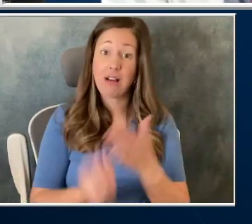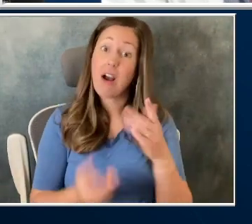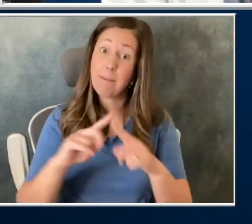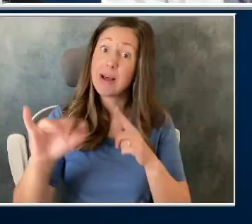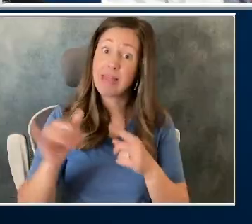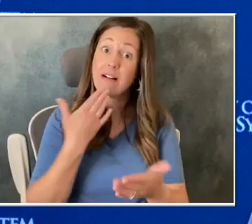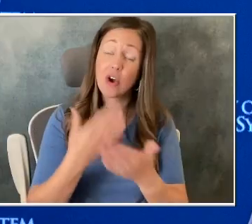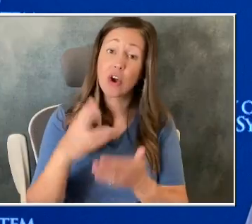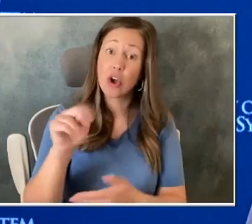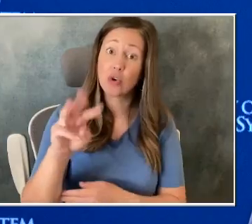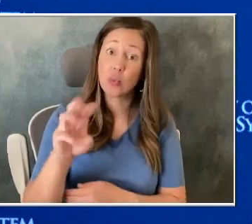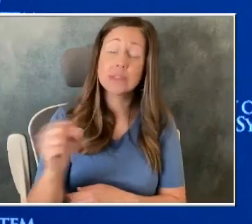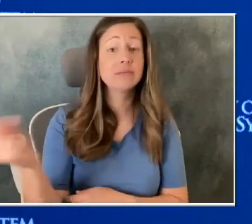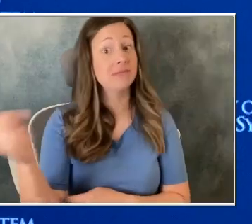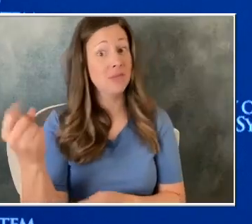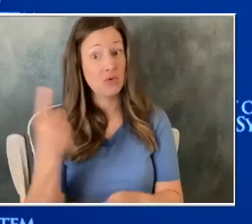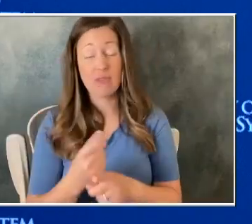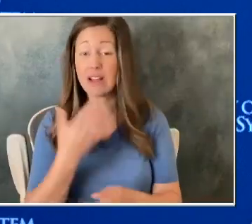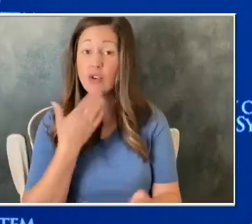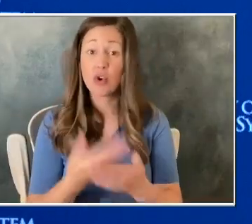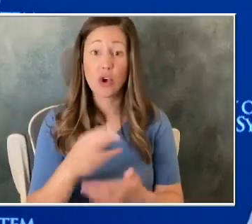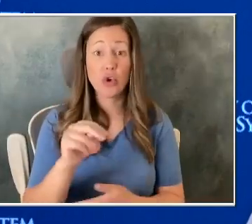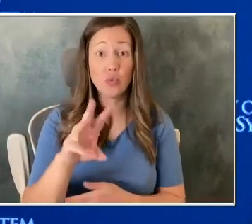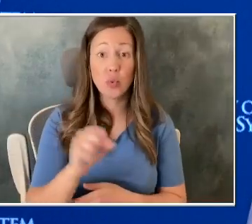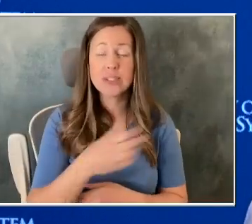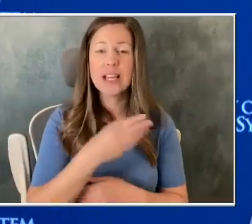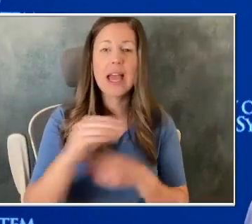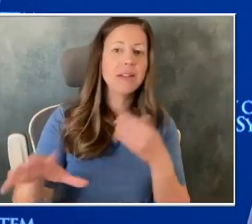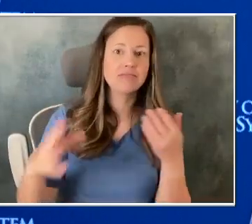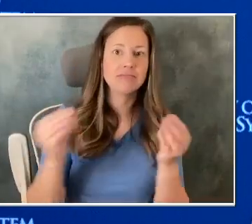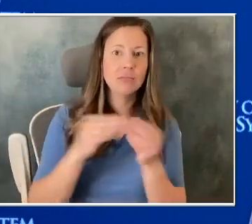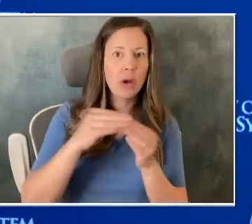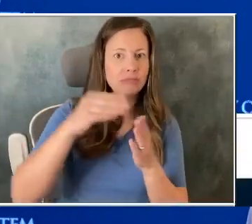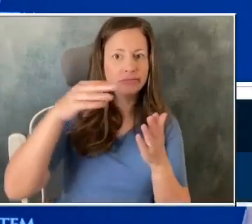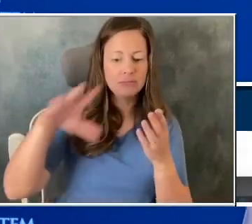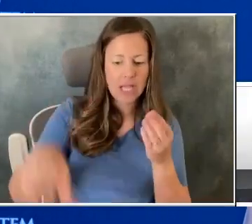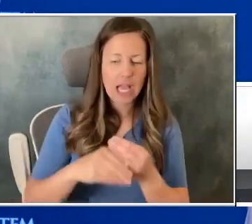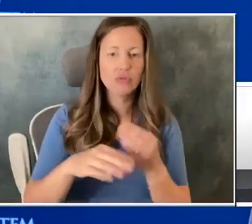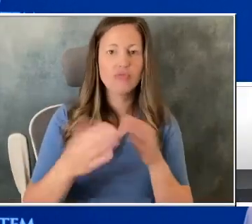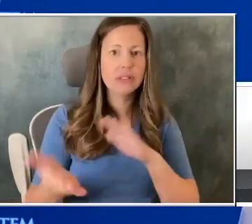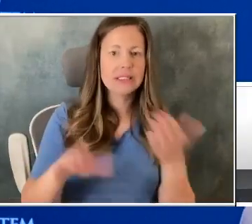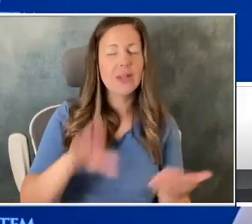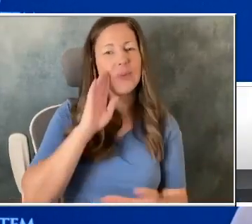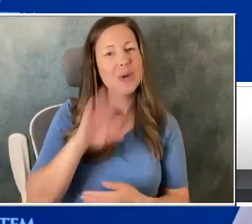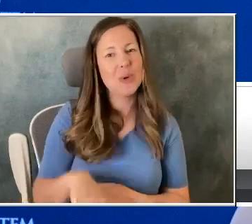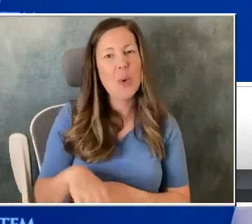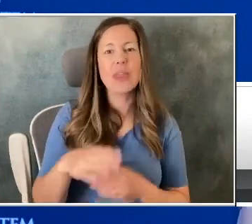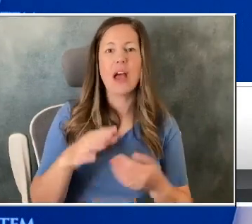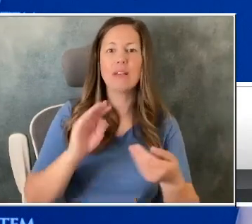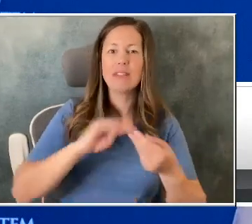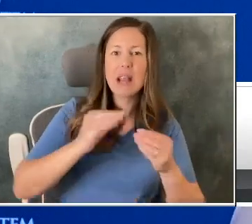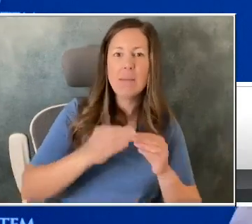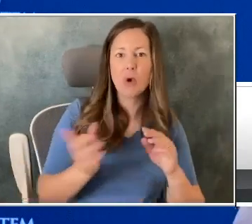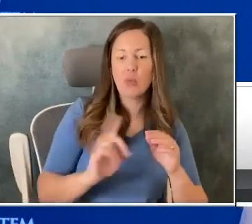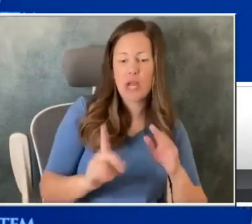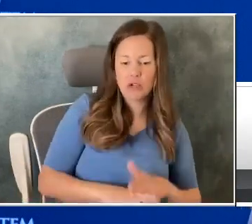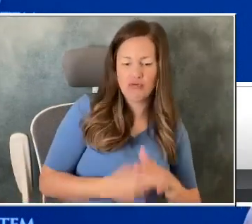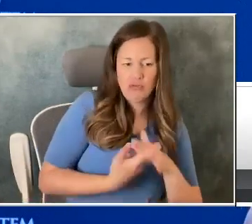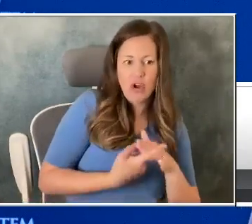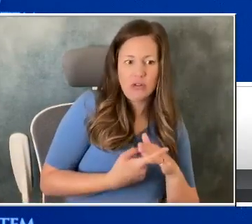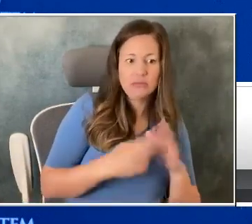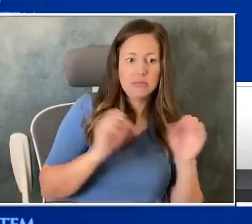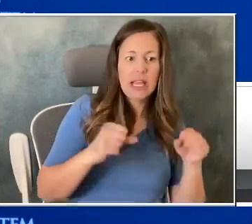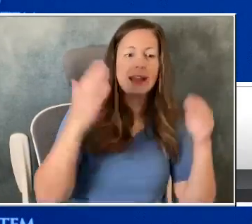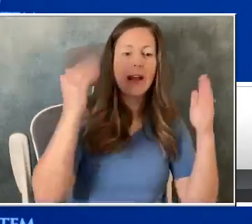that's really good news. And excess deaths, again, we know about baseline deaths and mortality that we can expect in any one community